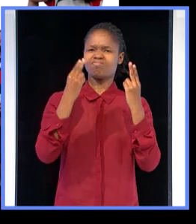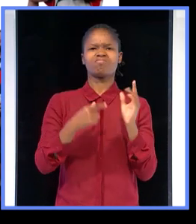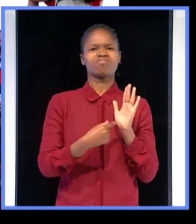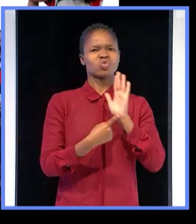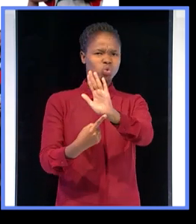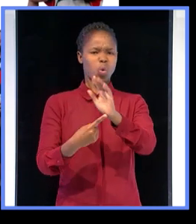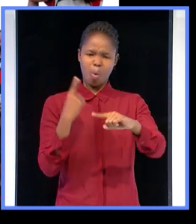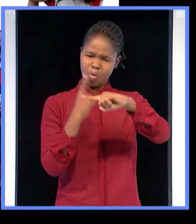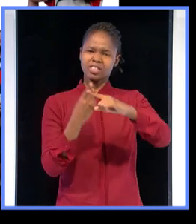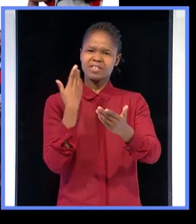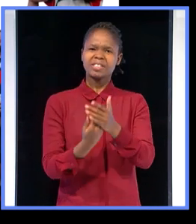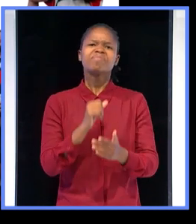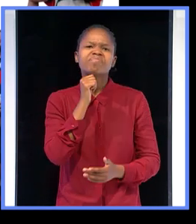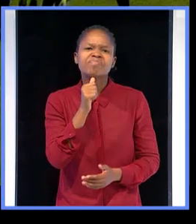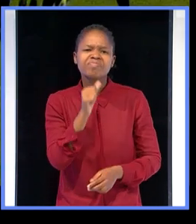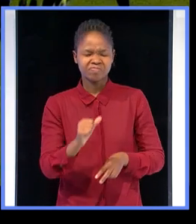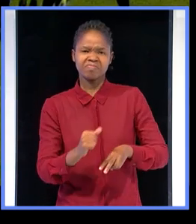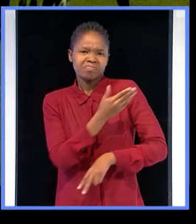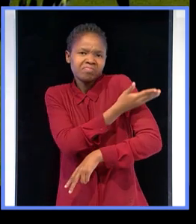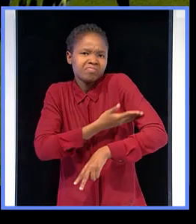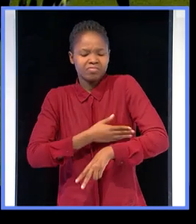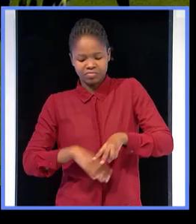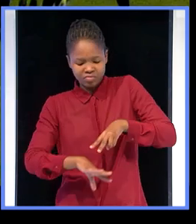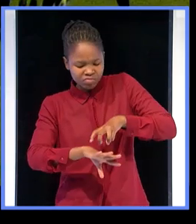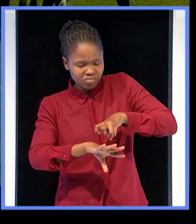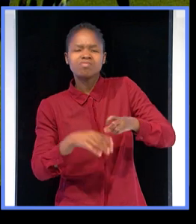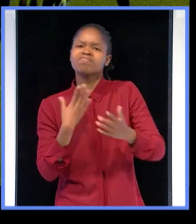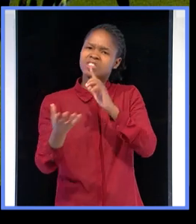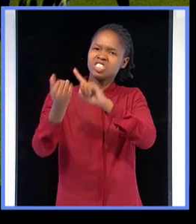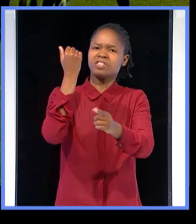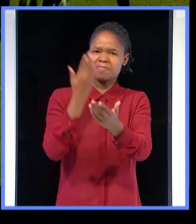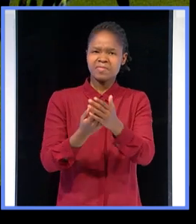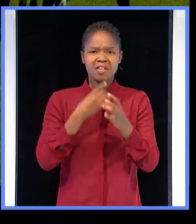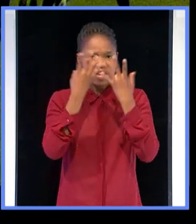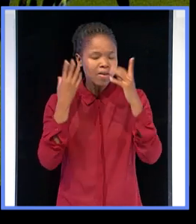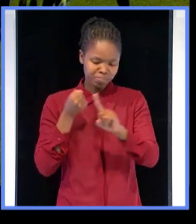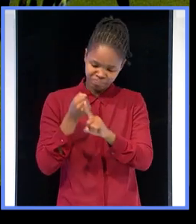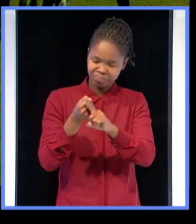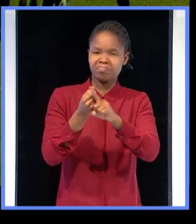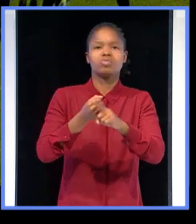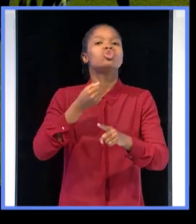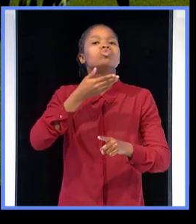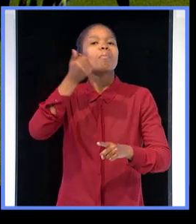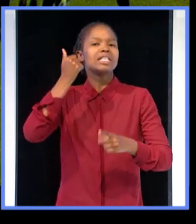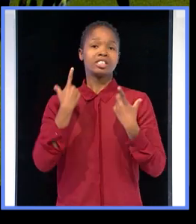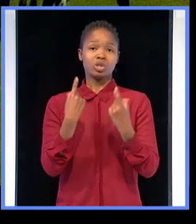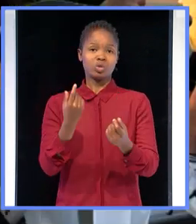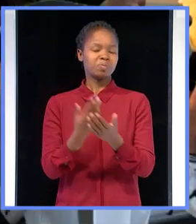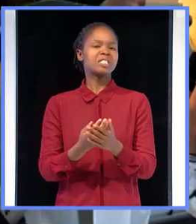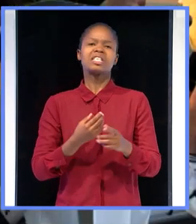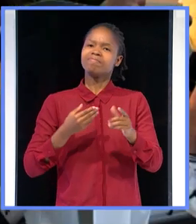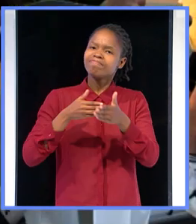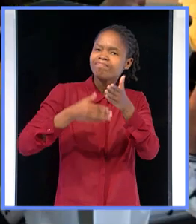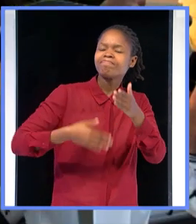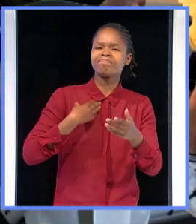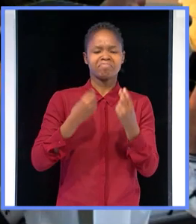is, no matter how big your target is, you can succeed it, but just keep on trying. That's all. It can be hard, it can hit